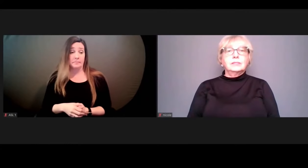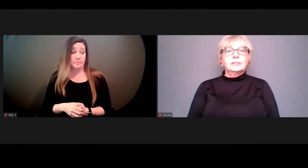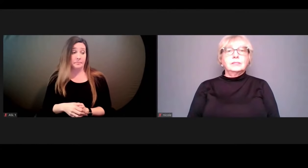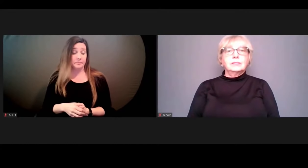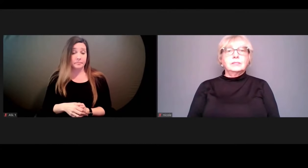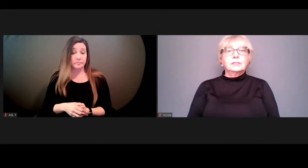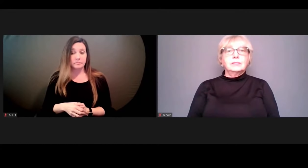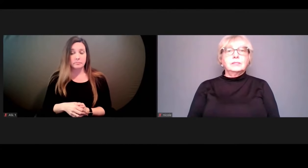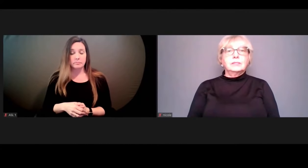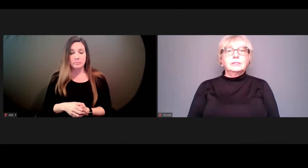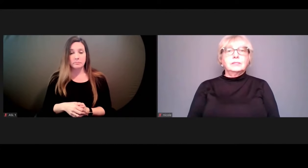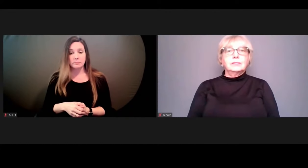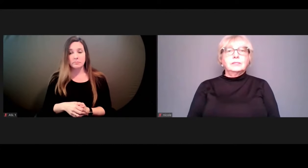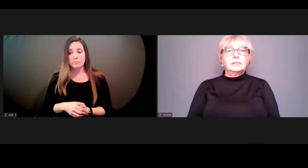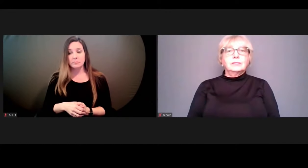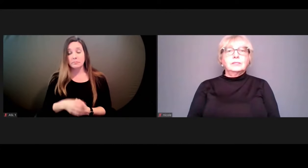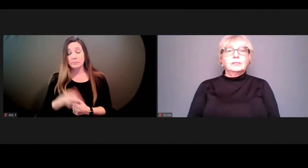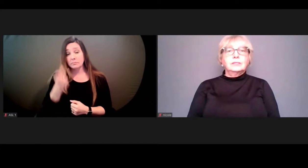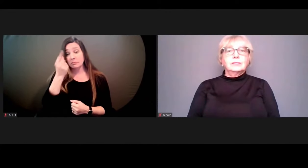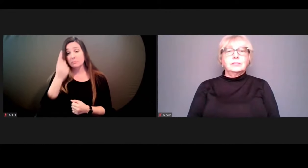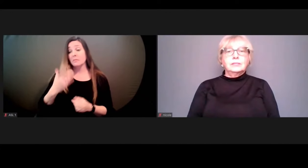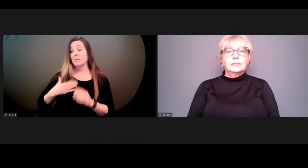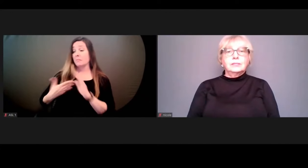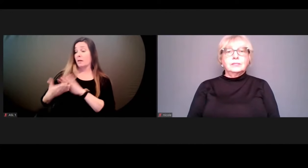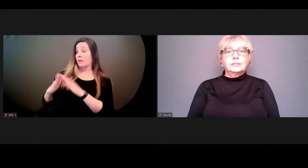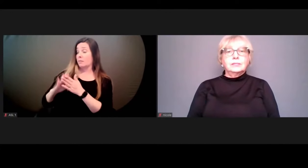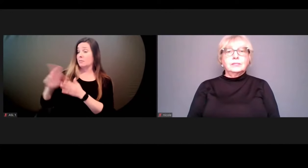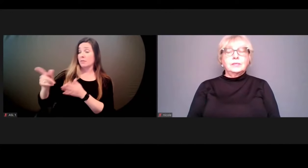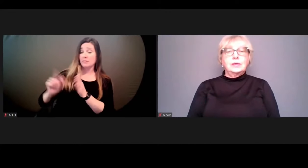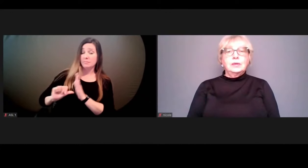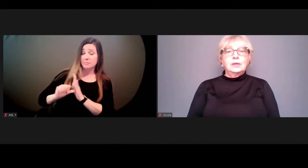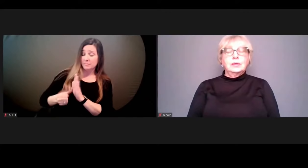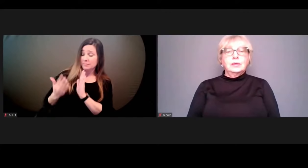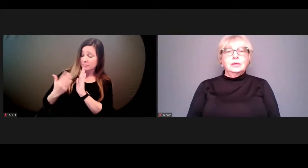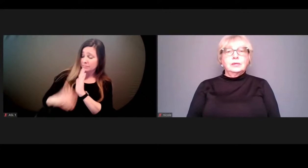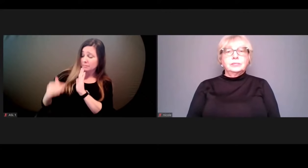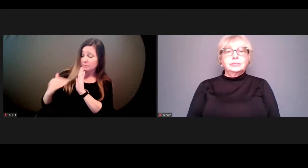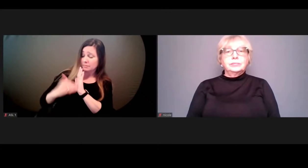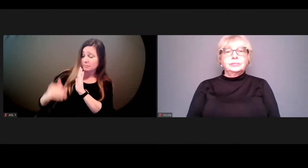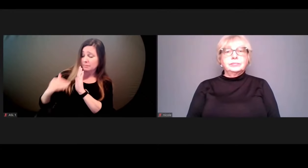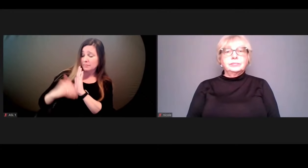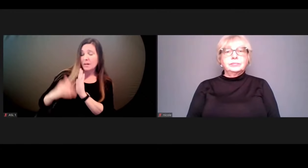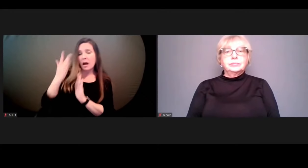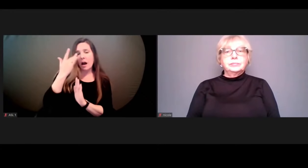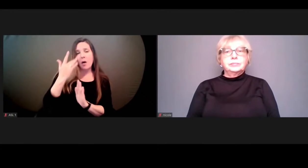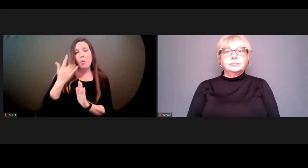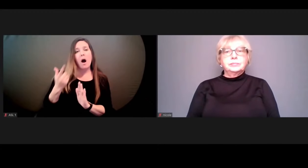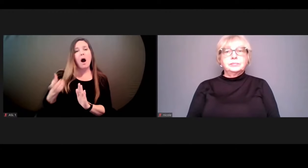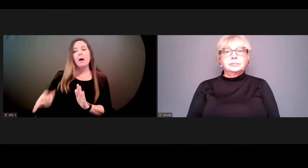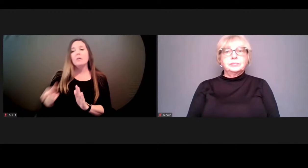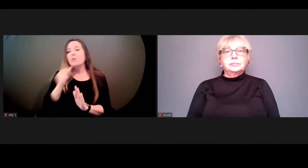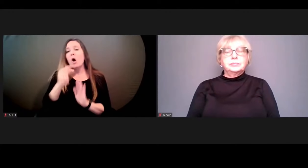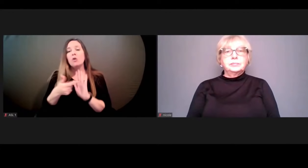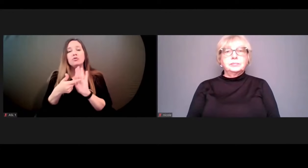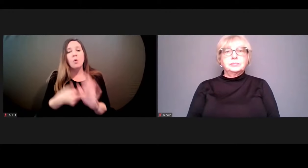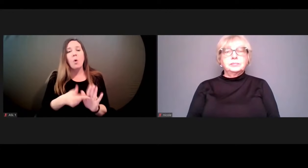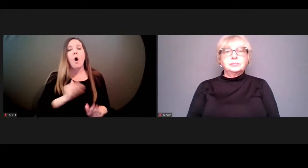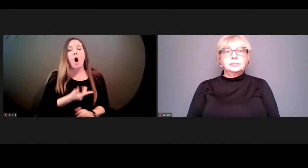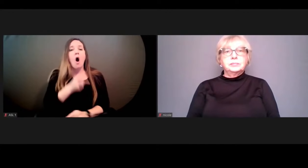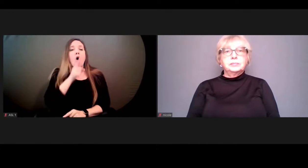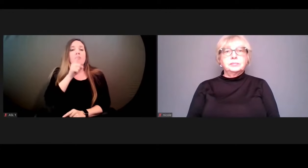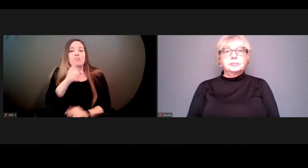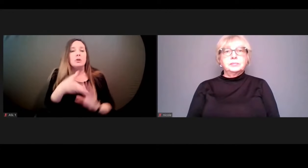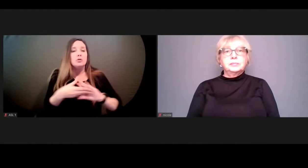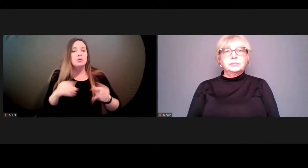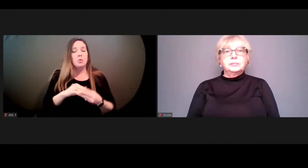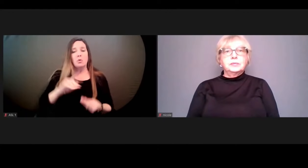you to that. My community keeps raising, saying, how come these real stories aren't being shared? How come they're not taking us seriously in